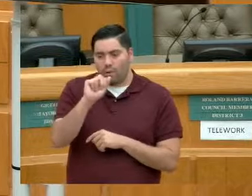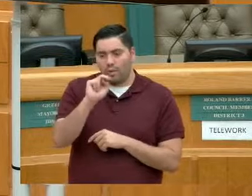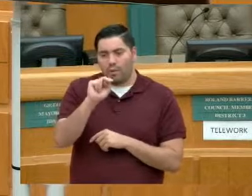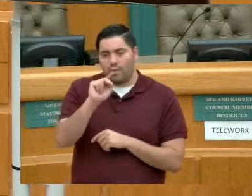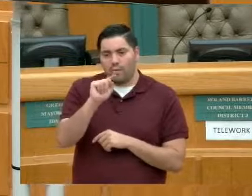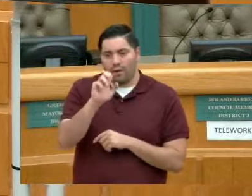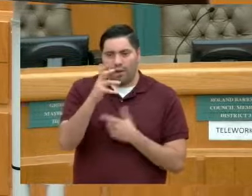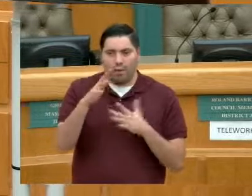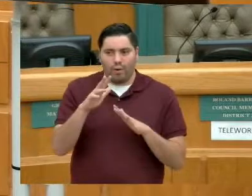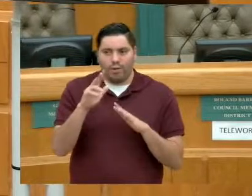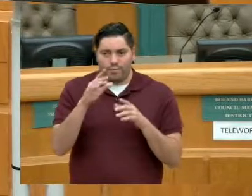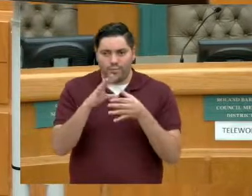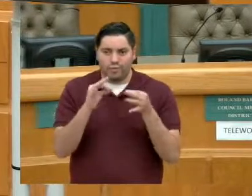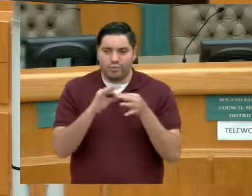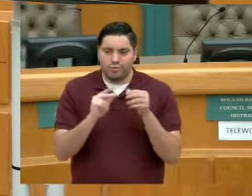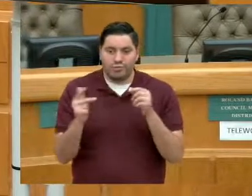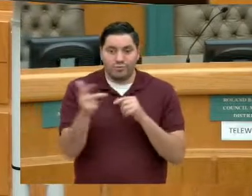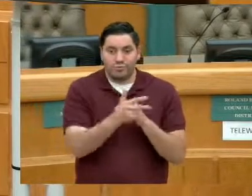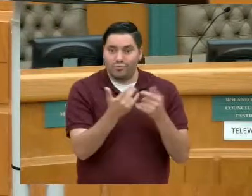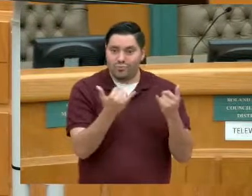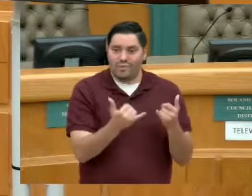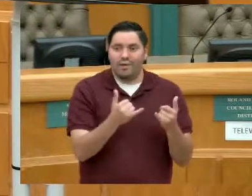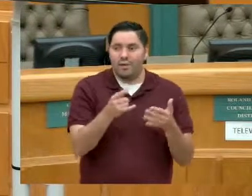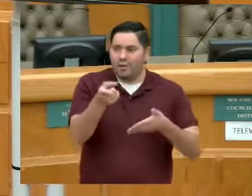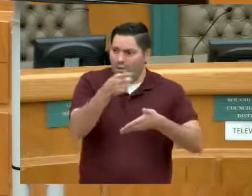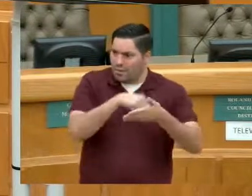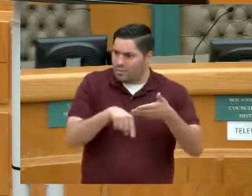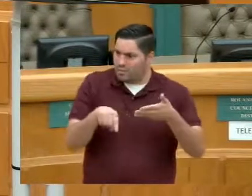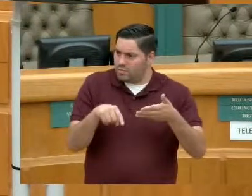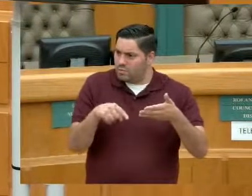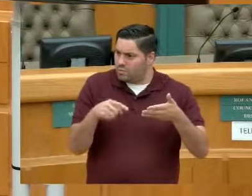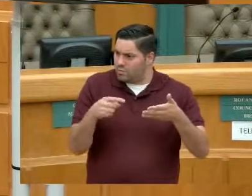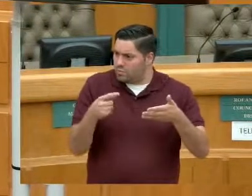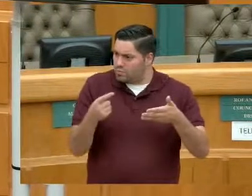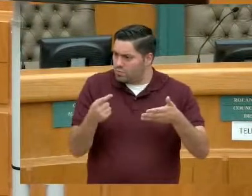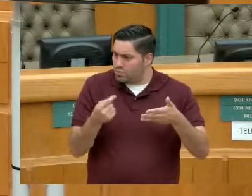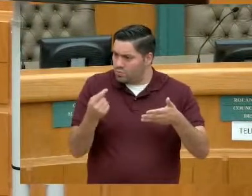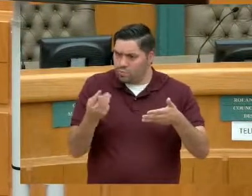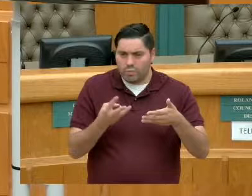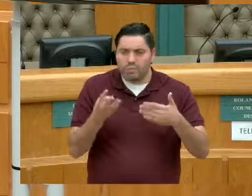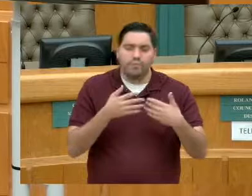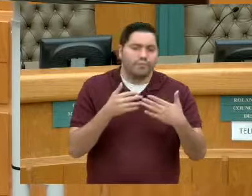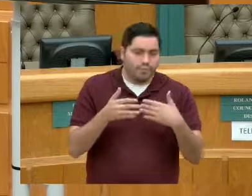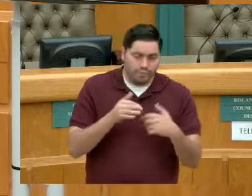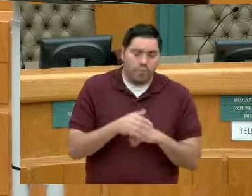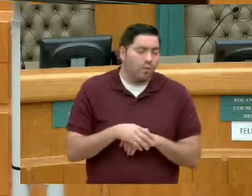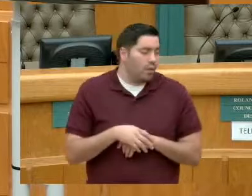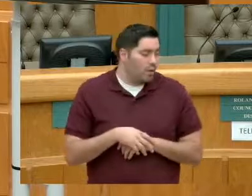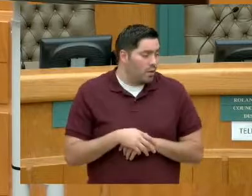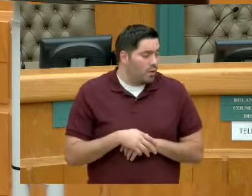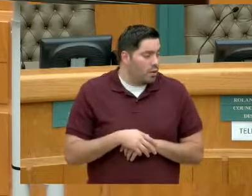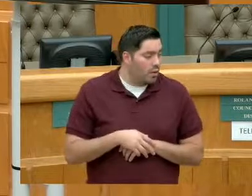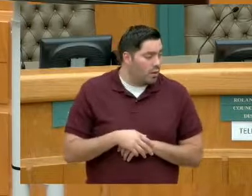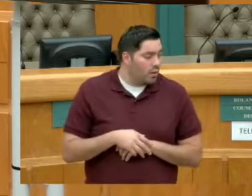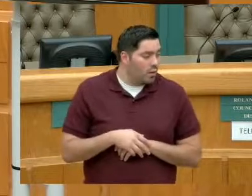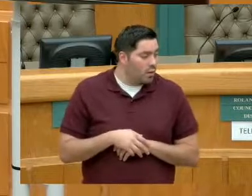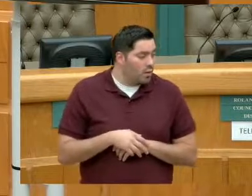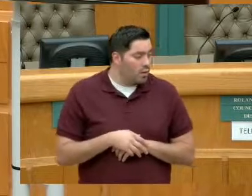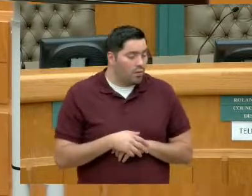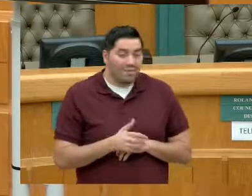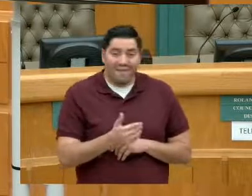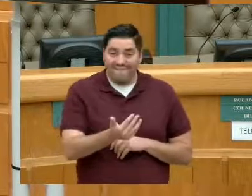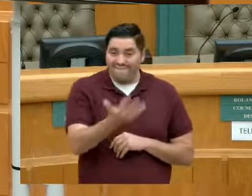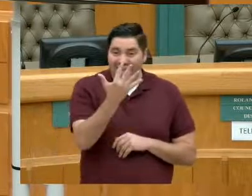is on some testing that's taking place. I know Annette mentioned our drive-through testing was today, and there'll be another one next Tuesday, or next Wednesday, right? But